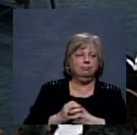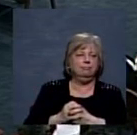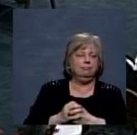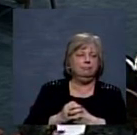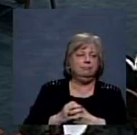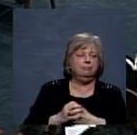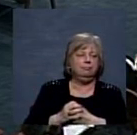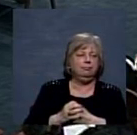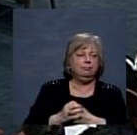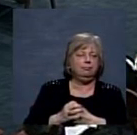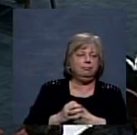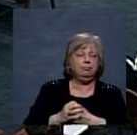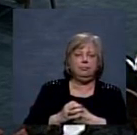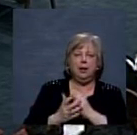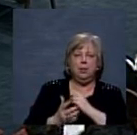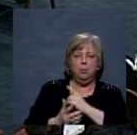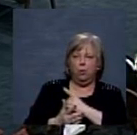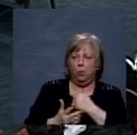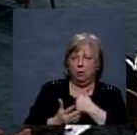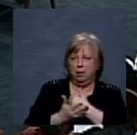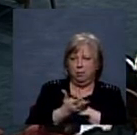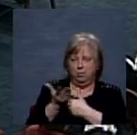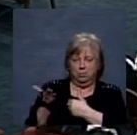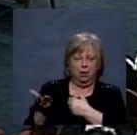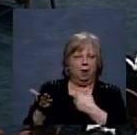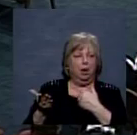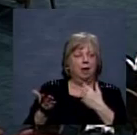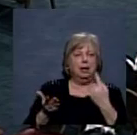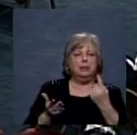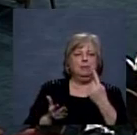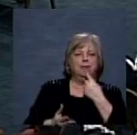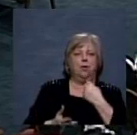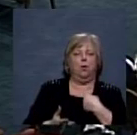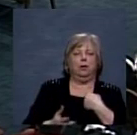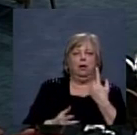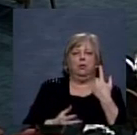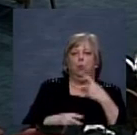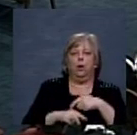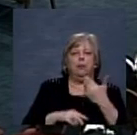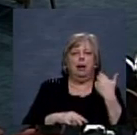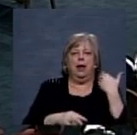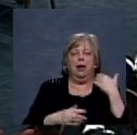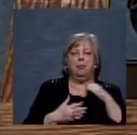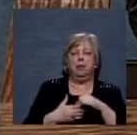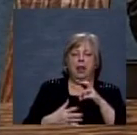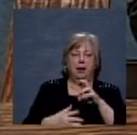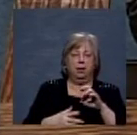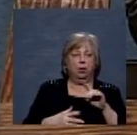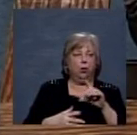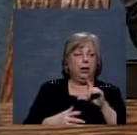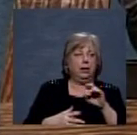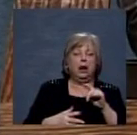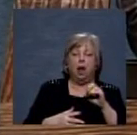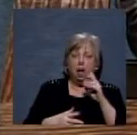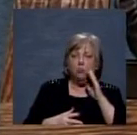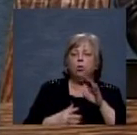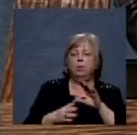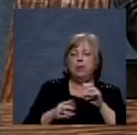City Manager, and all the board members. We were told at one time that we were going to get the weed lots to cut in our